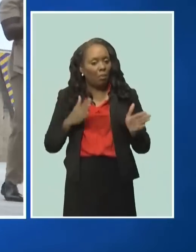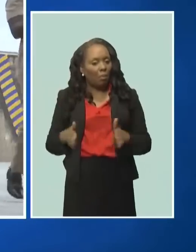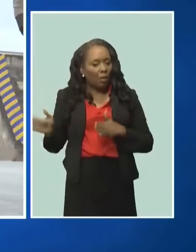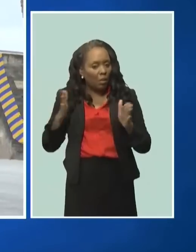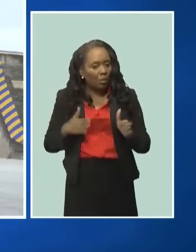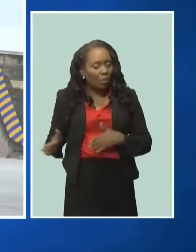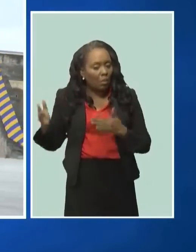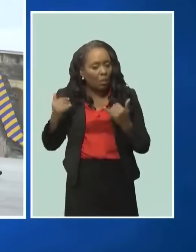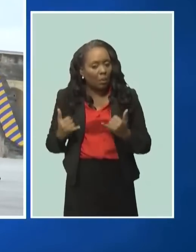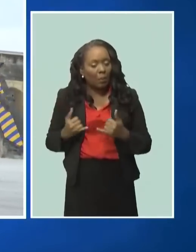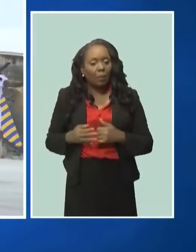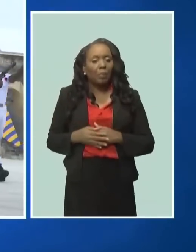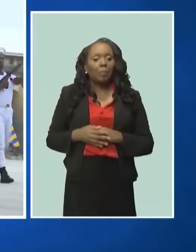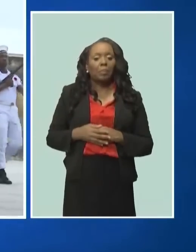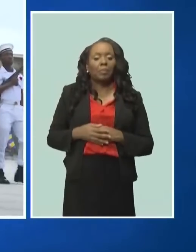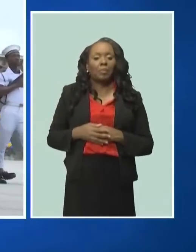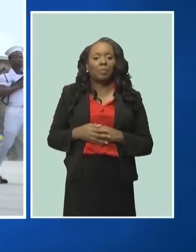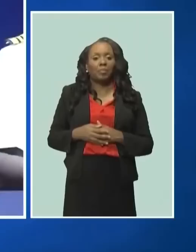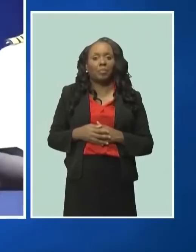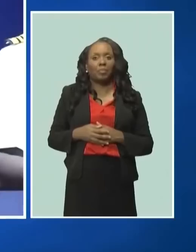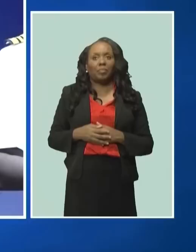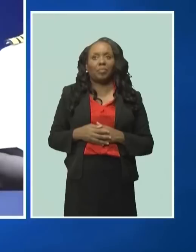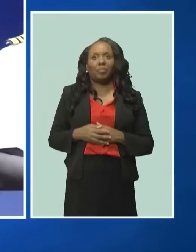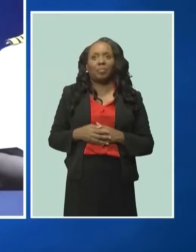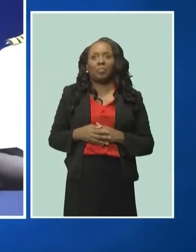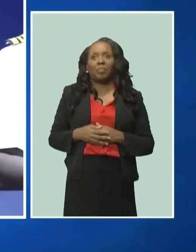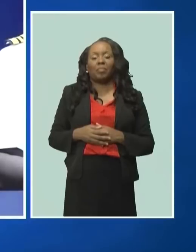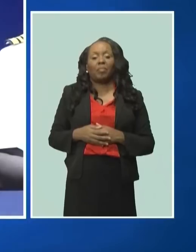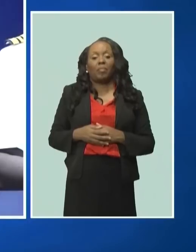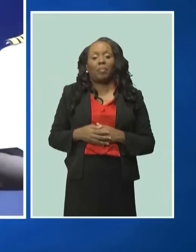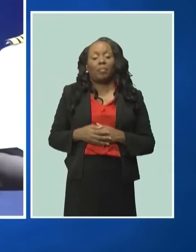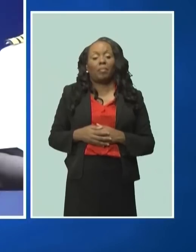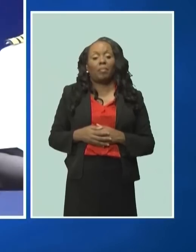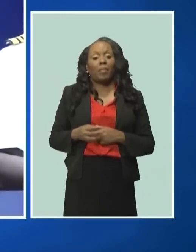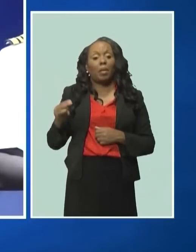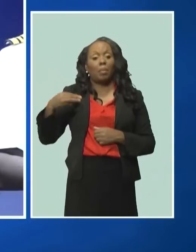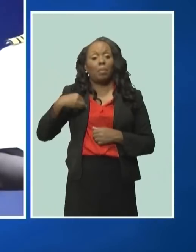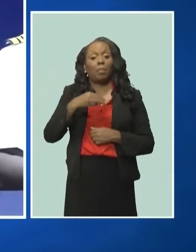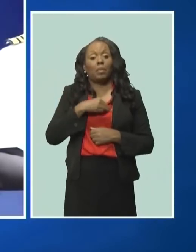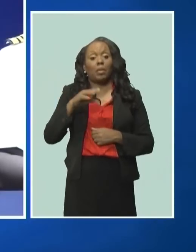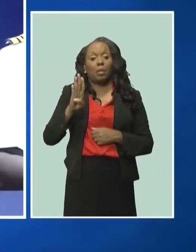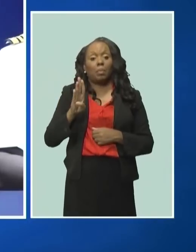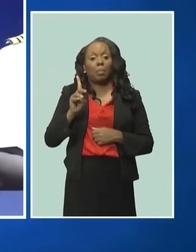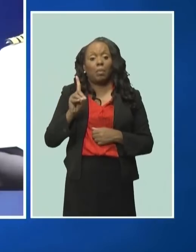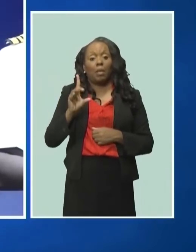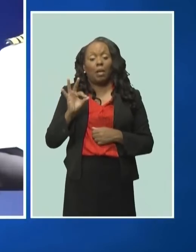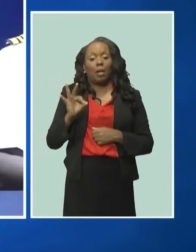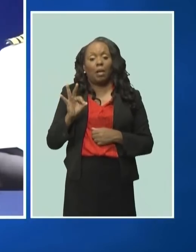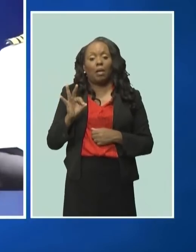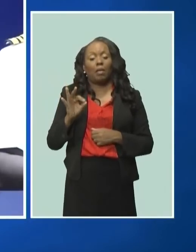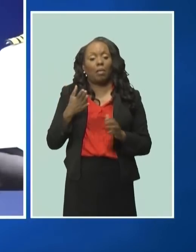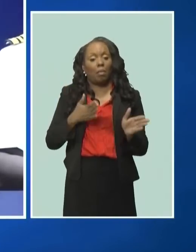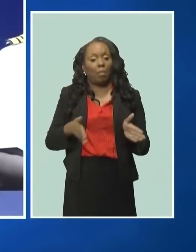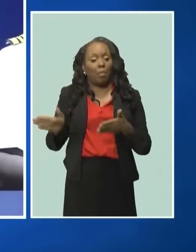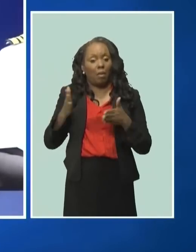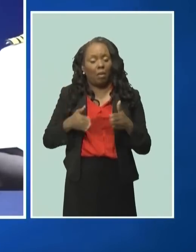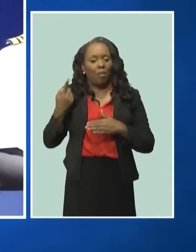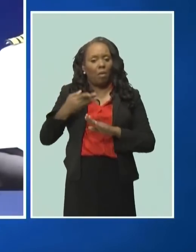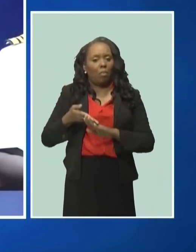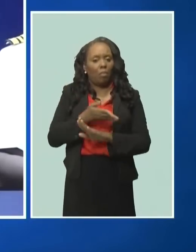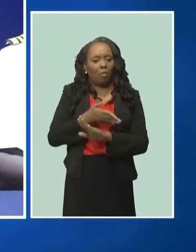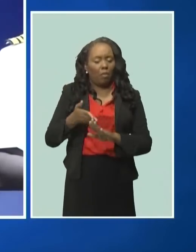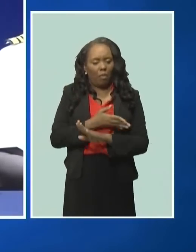stages. They are members of the Barbados Defense Force who are engaged in pre-mission training, preparing them not